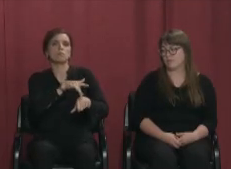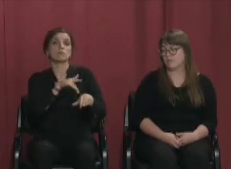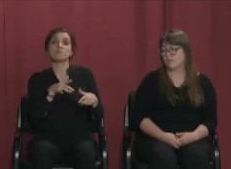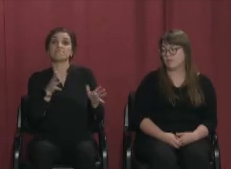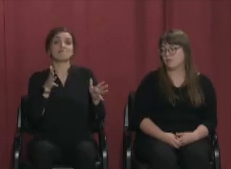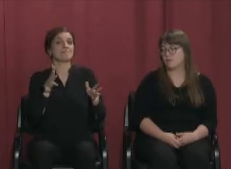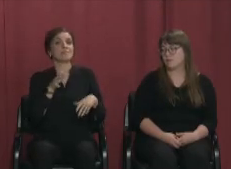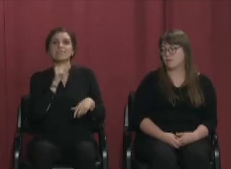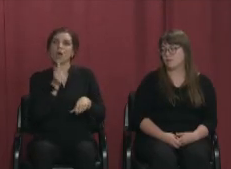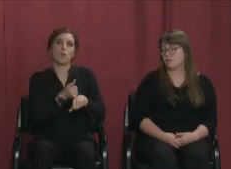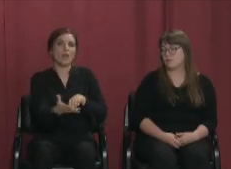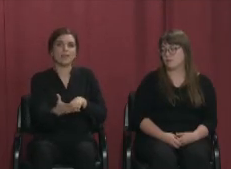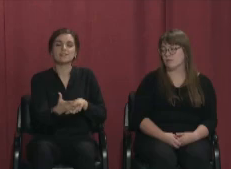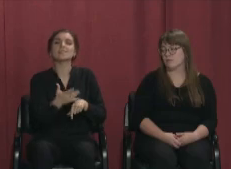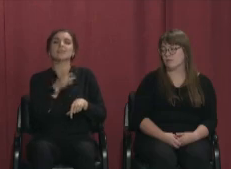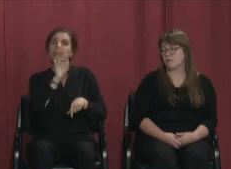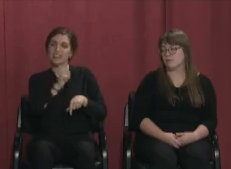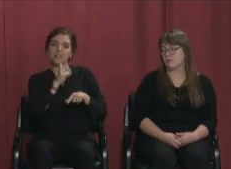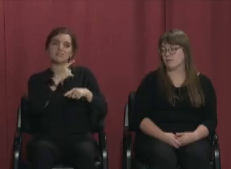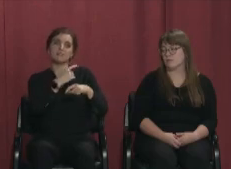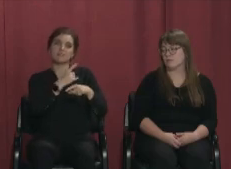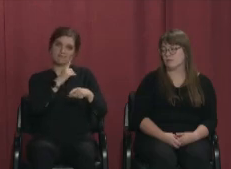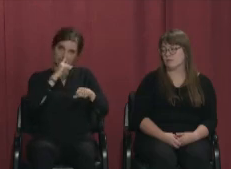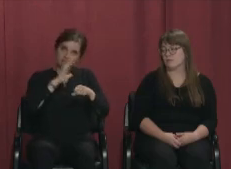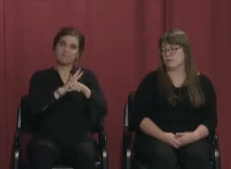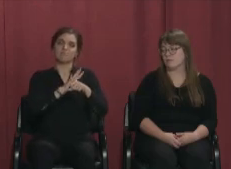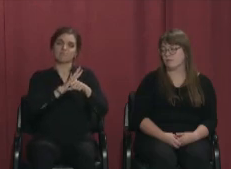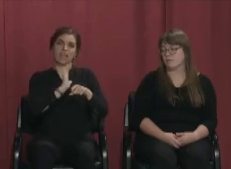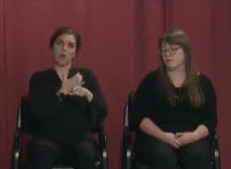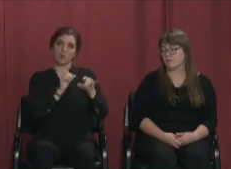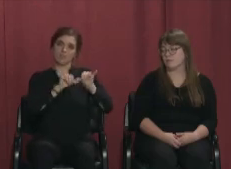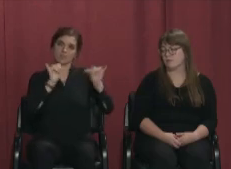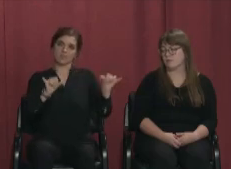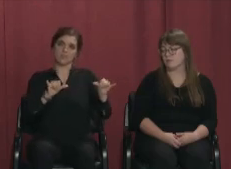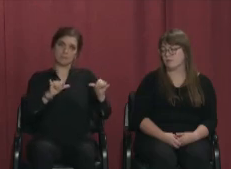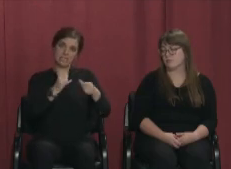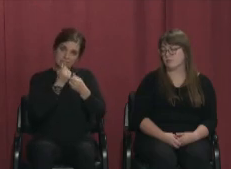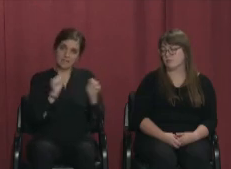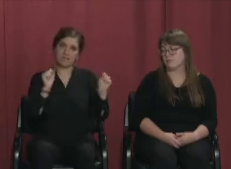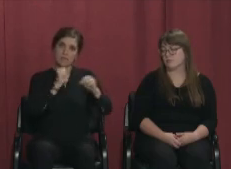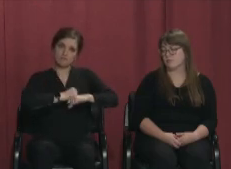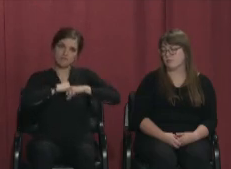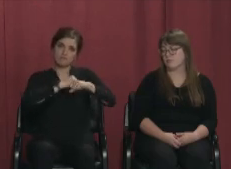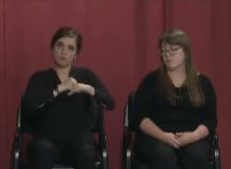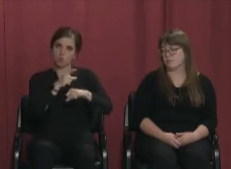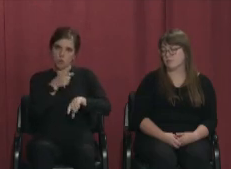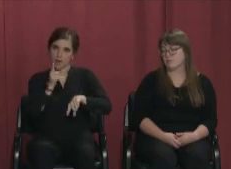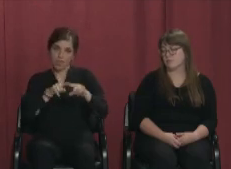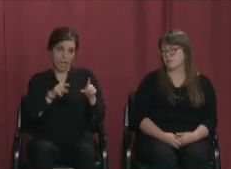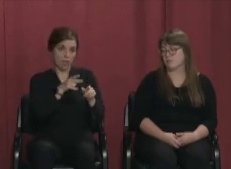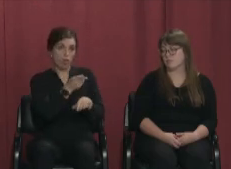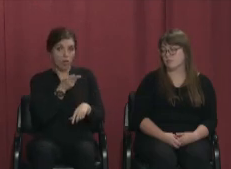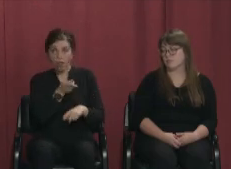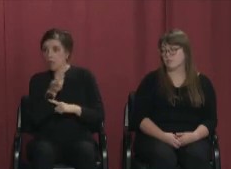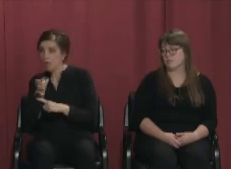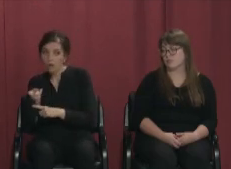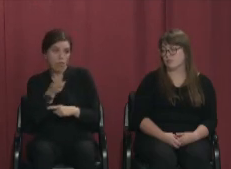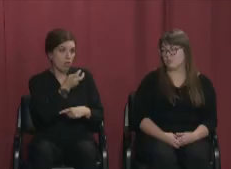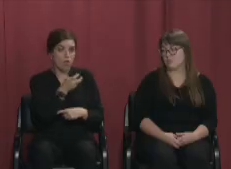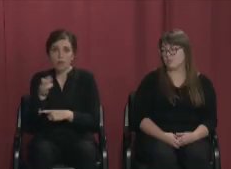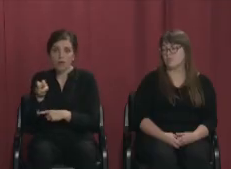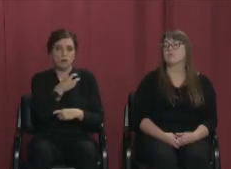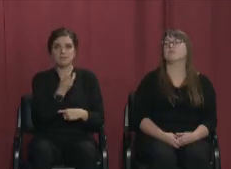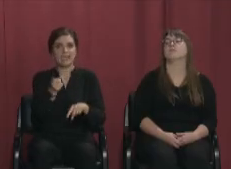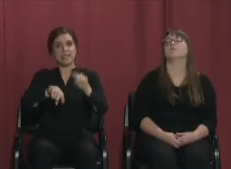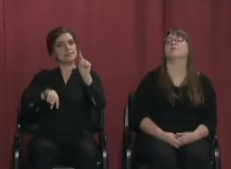our system is perfectly sound so that you can't have that jump from one computer to another and any issues.